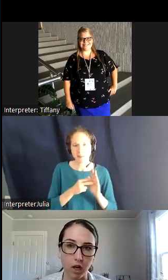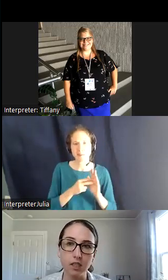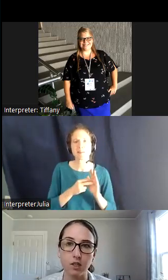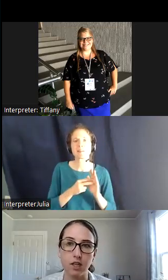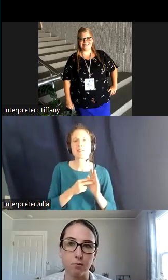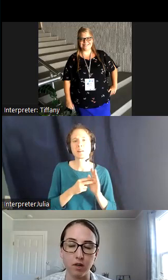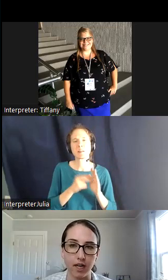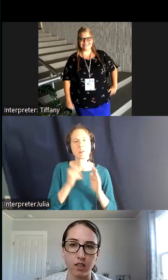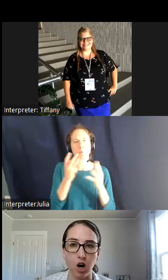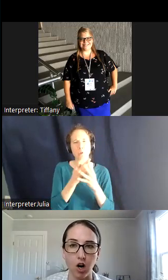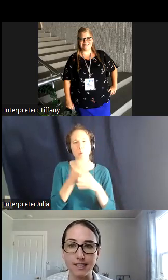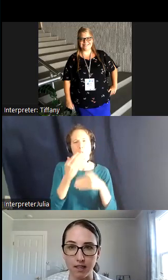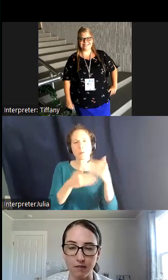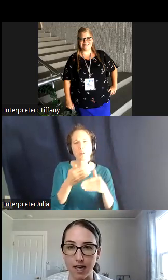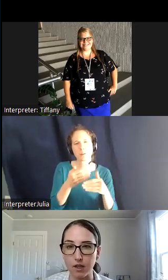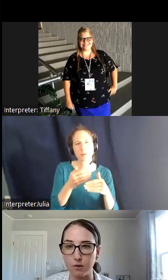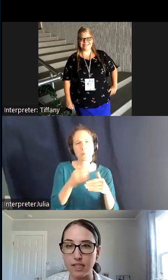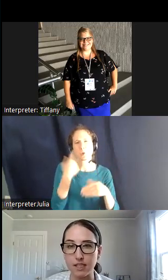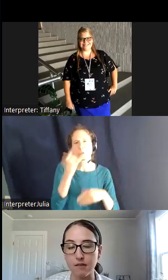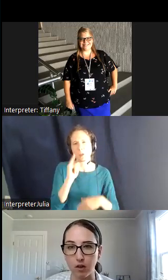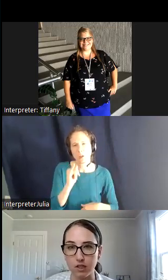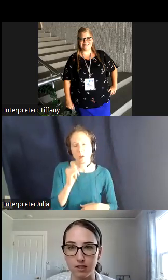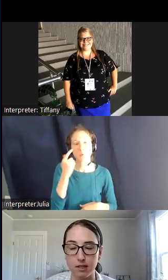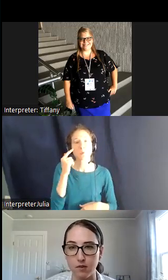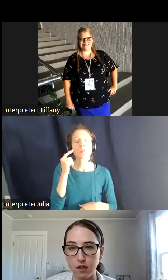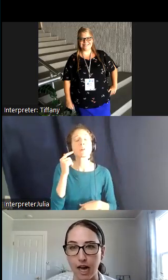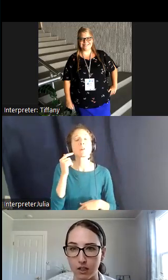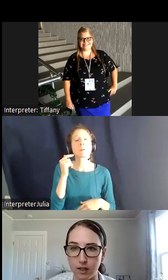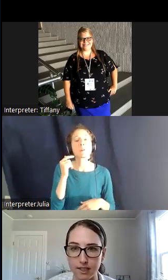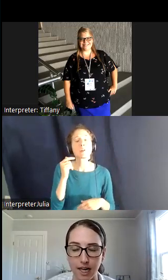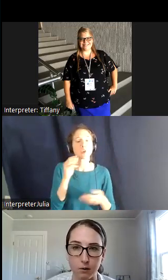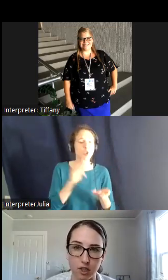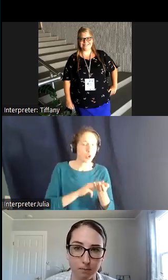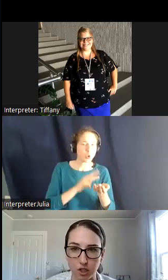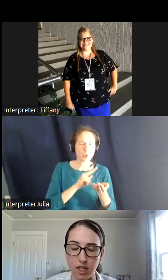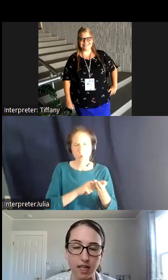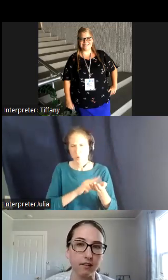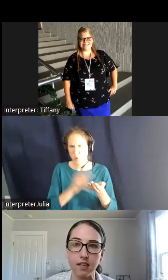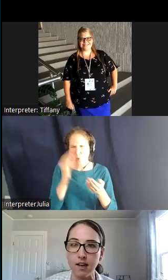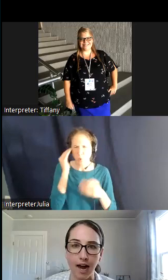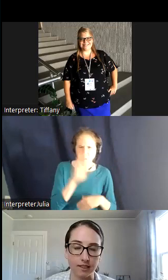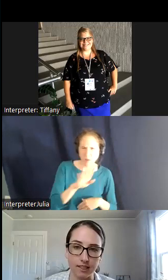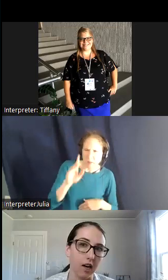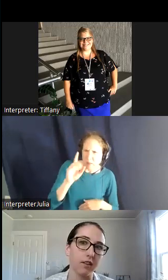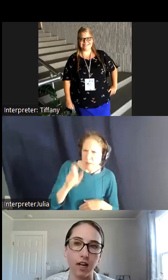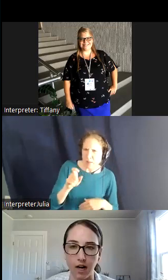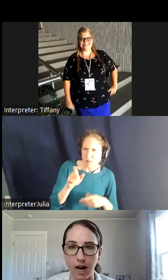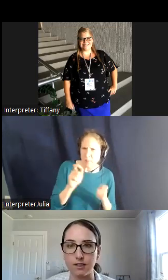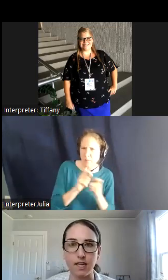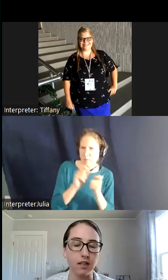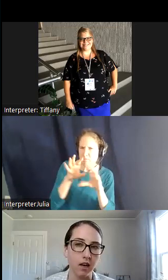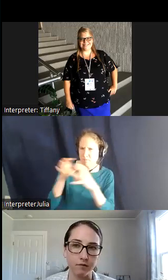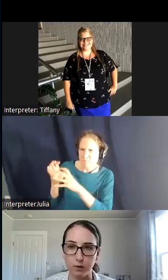processes work so that providers are identifying those needs that fall into some of those categories that I was just mentioning, like access to